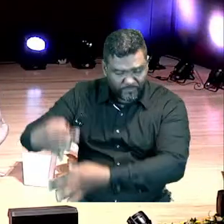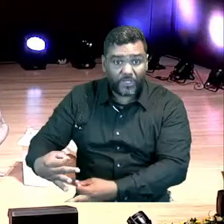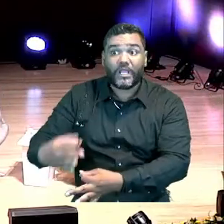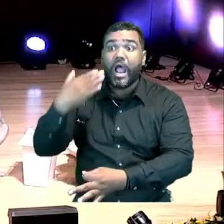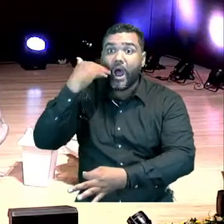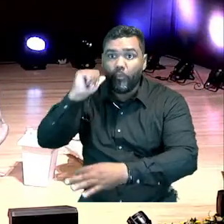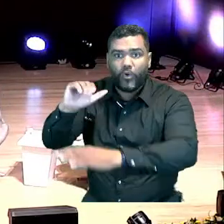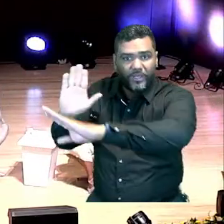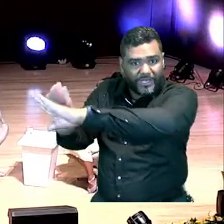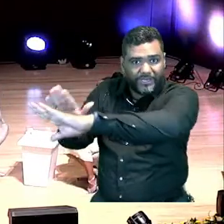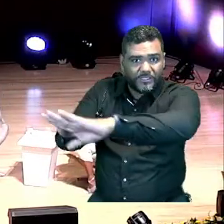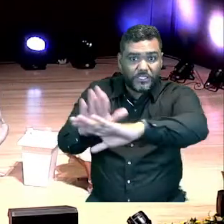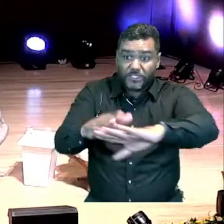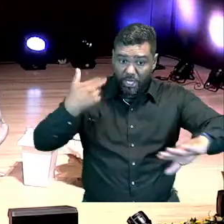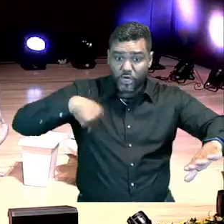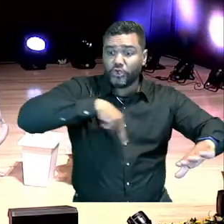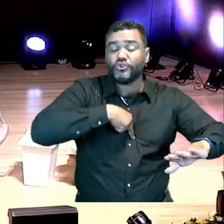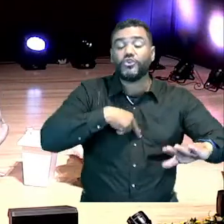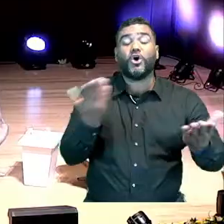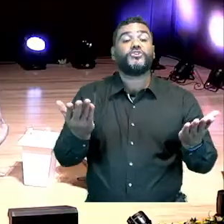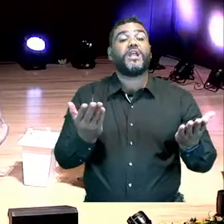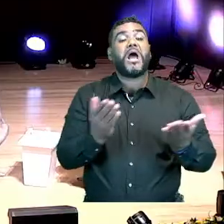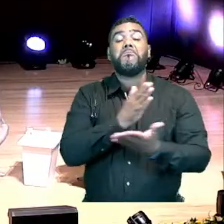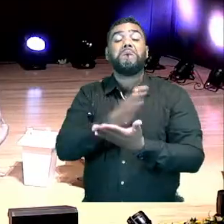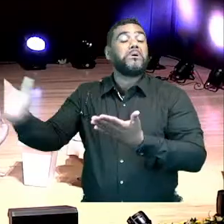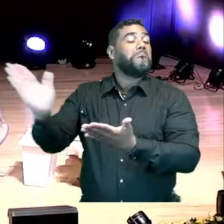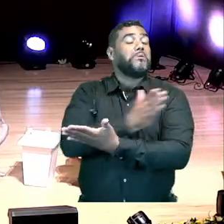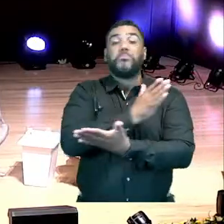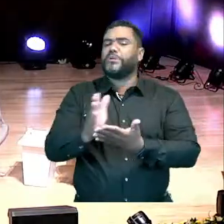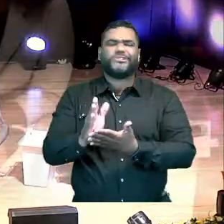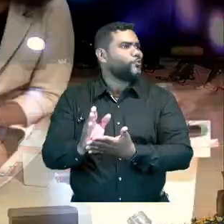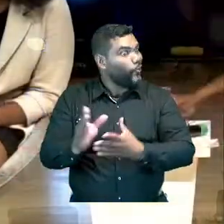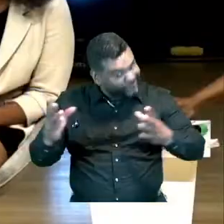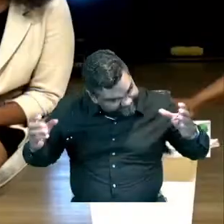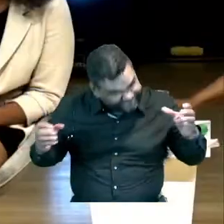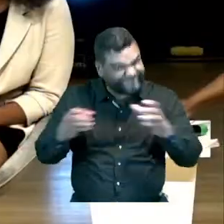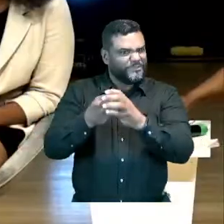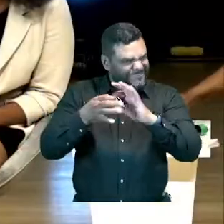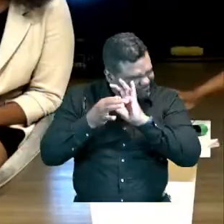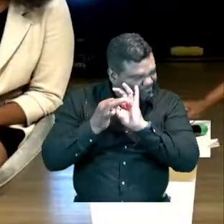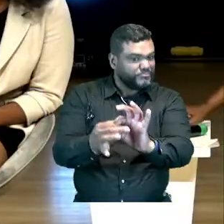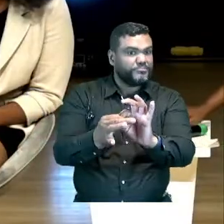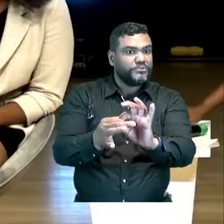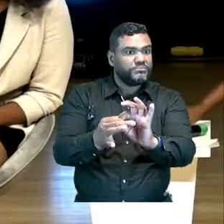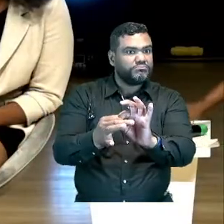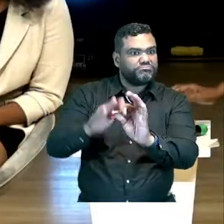invite all women, if we do not come together and protect ourselves, who will protect us?